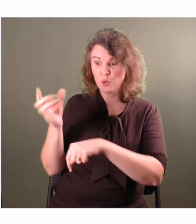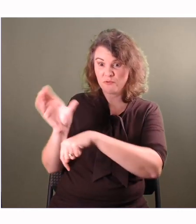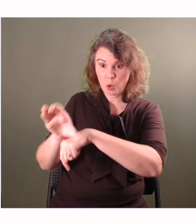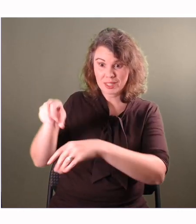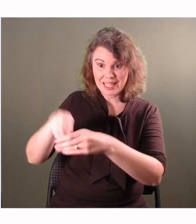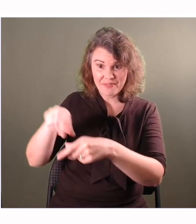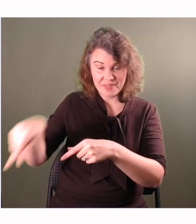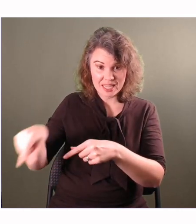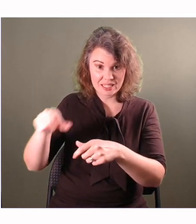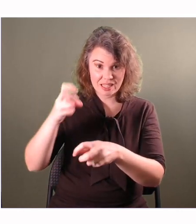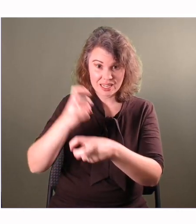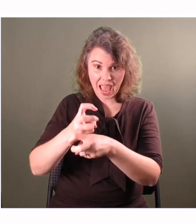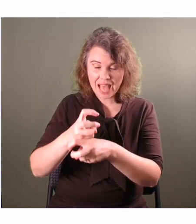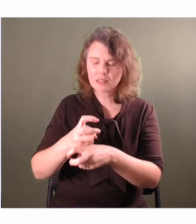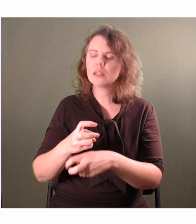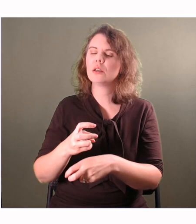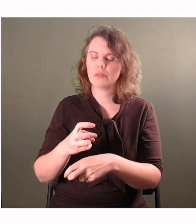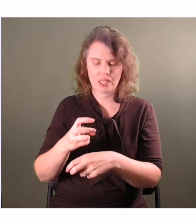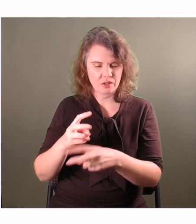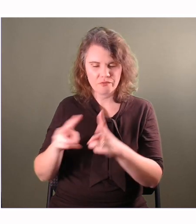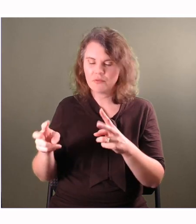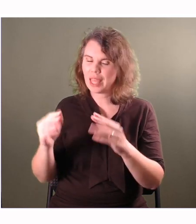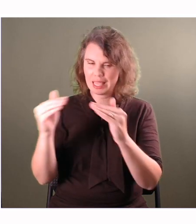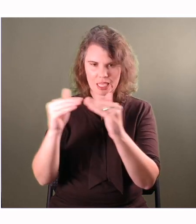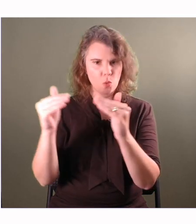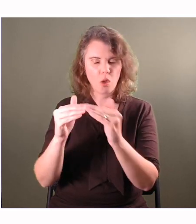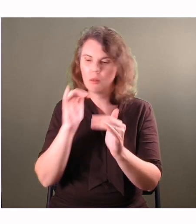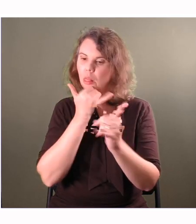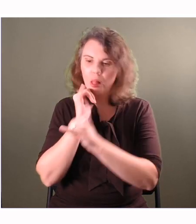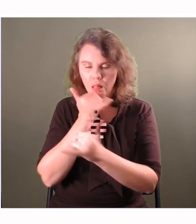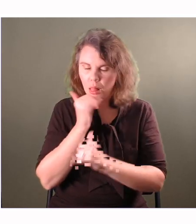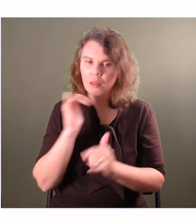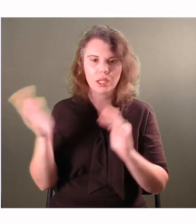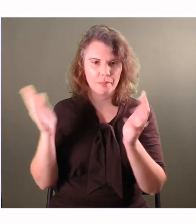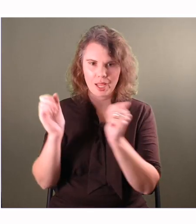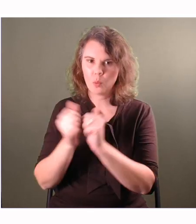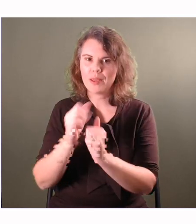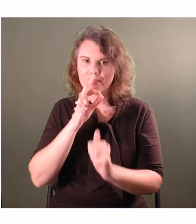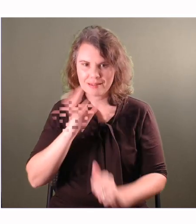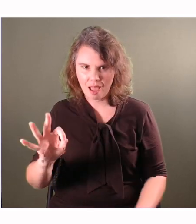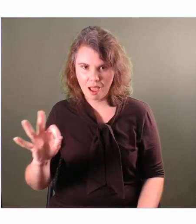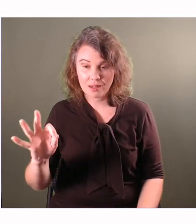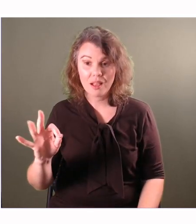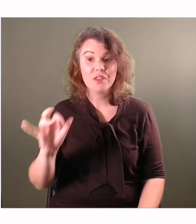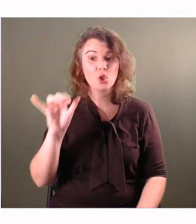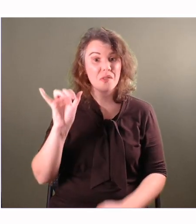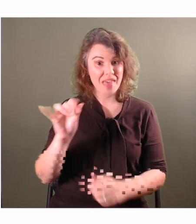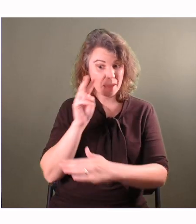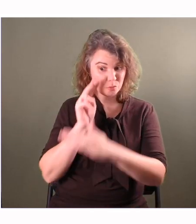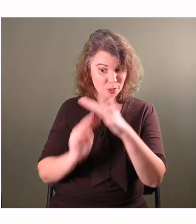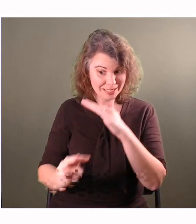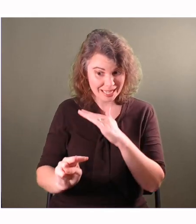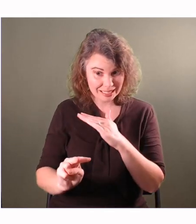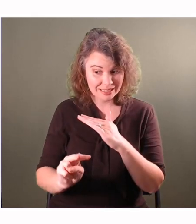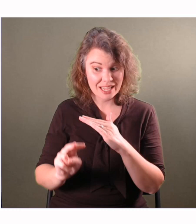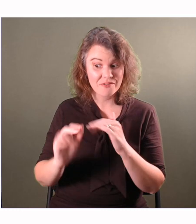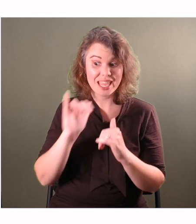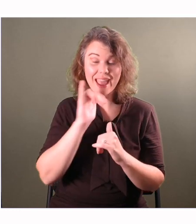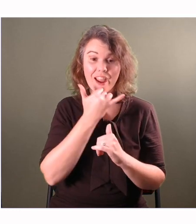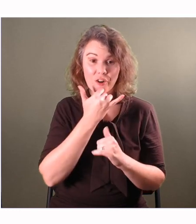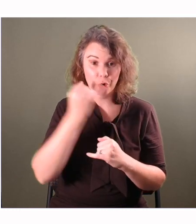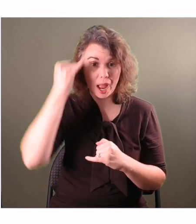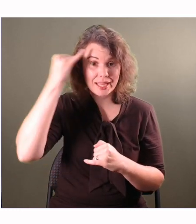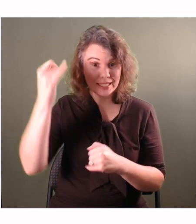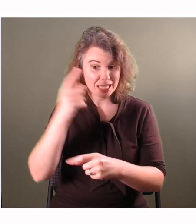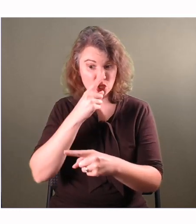task, it's very, very hard. They slip as much as 9-year-old children. So that predicts, if this error idea is